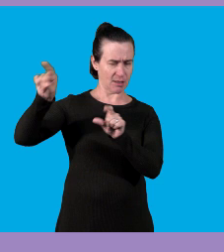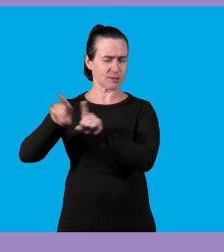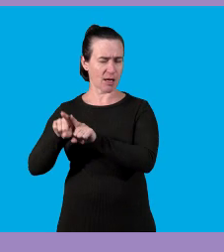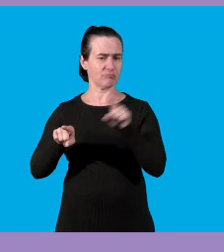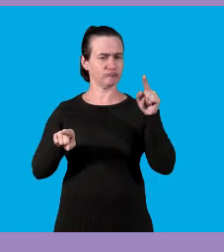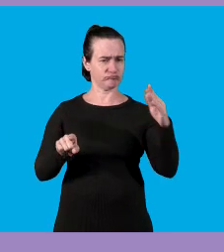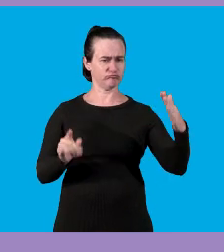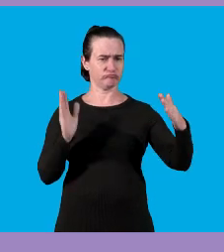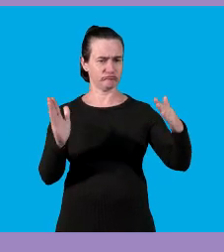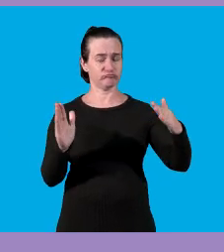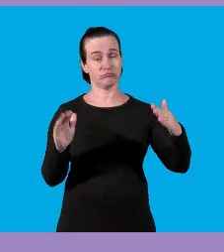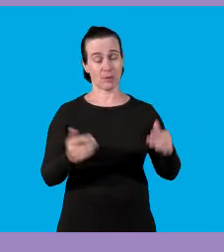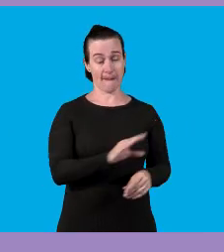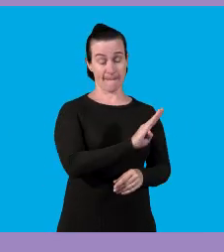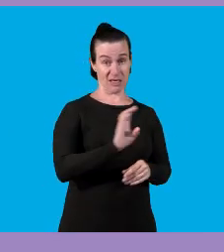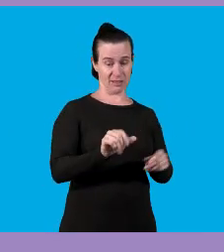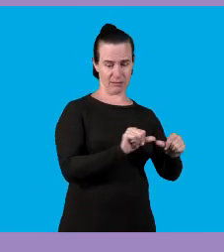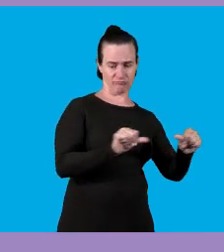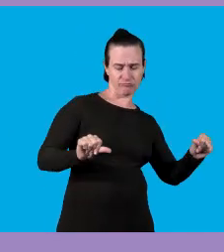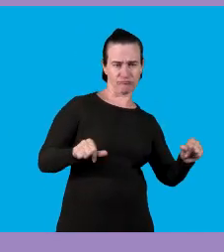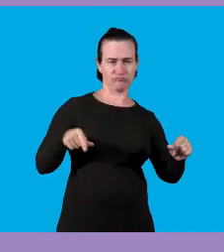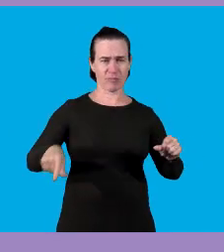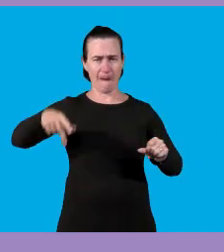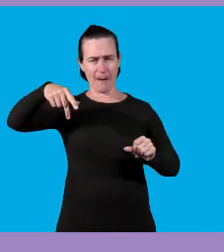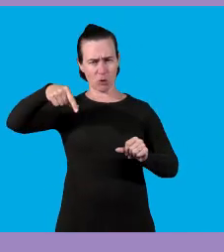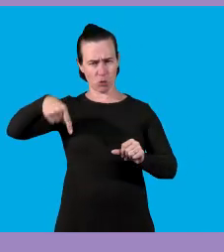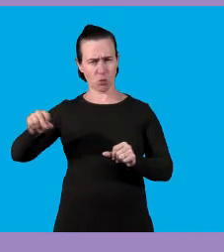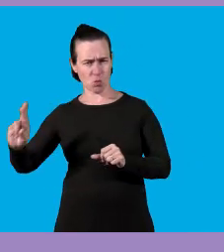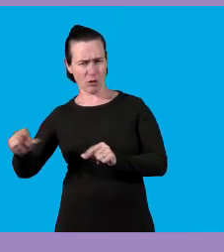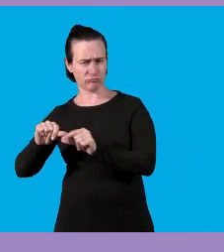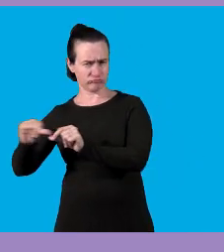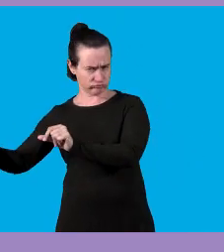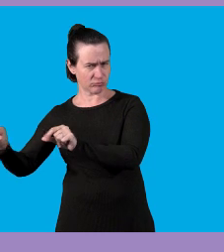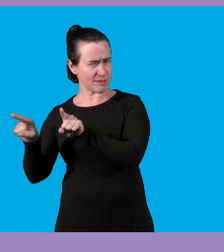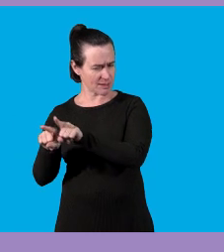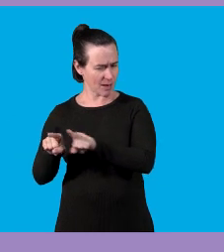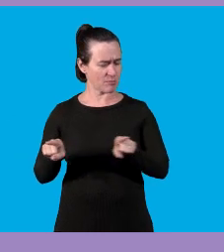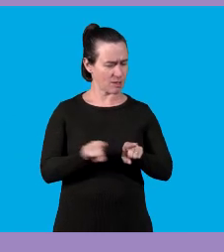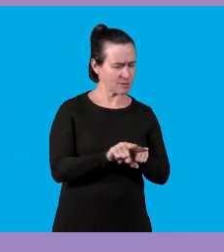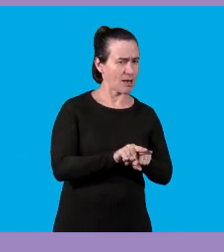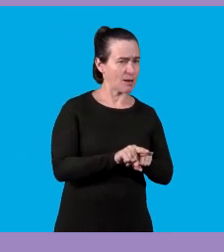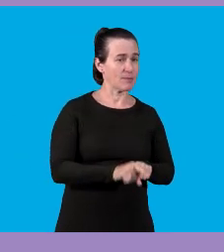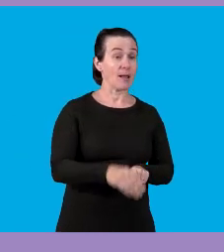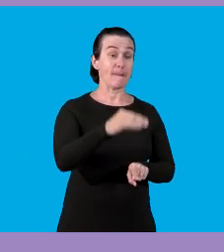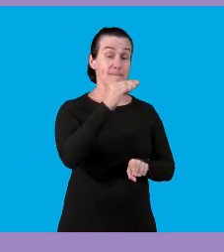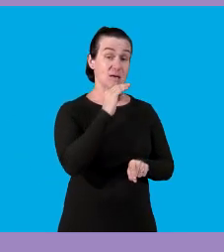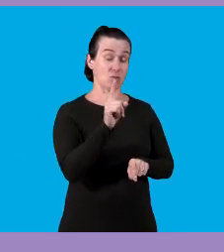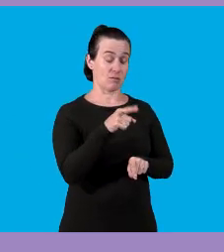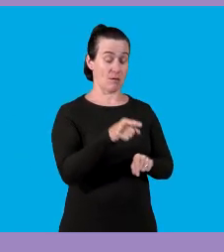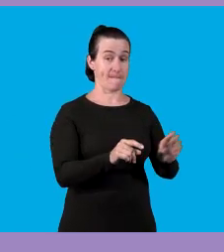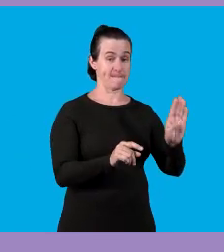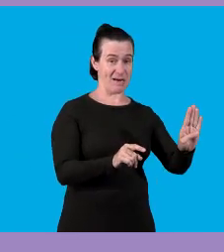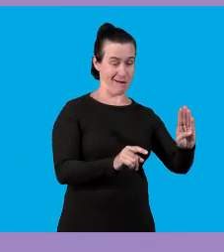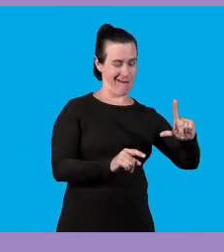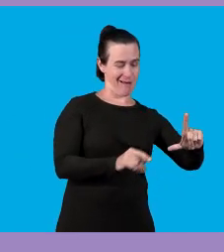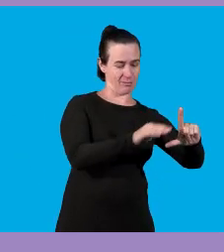to QR, then the angle between them, that angle B and angle Q, that